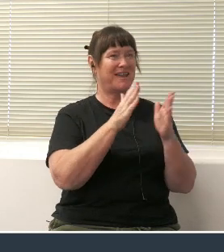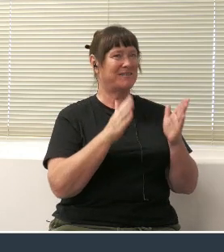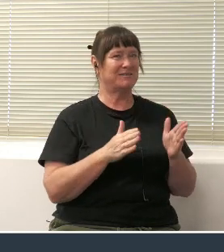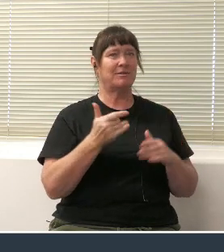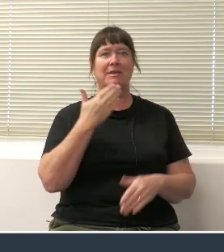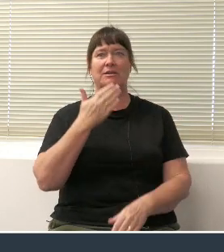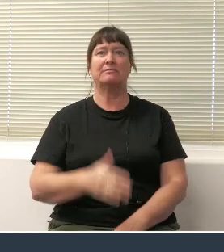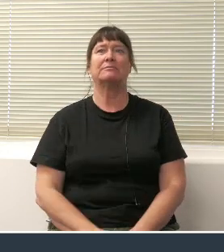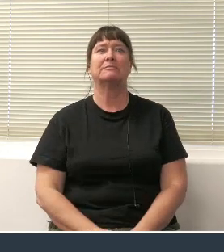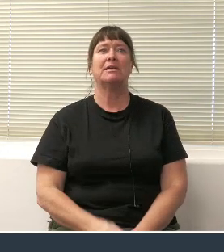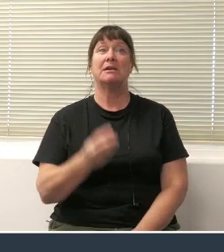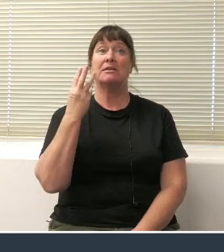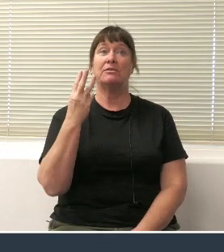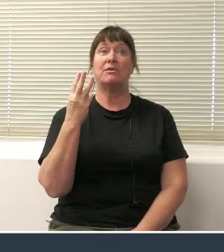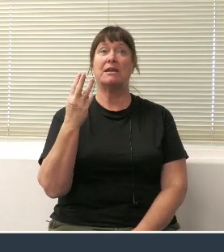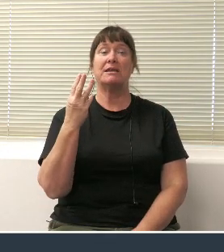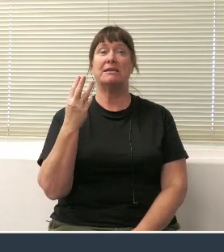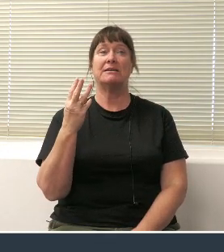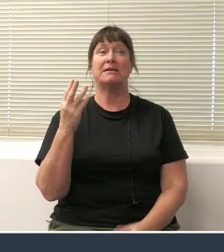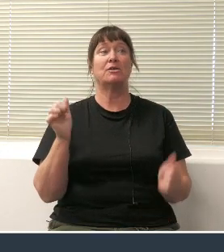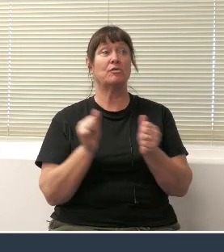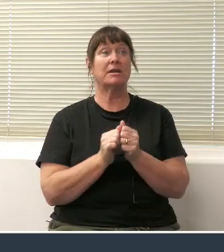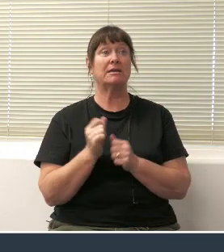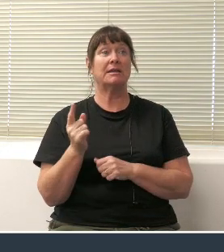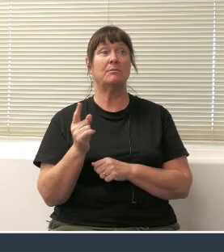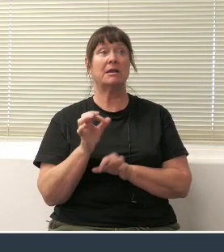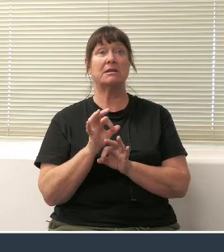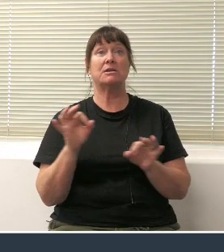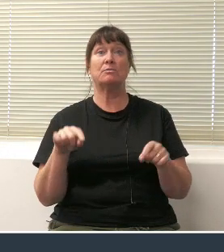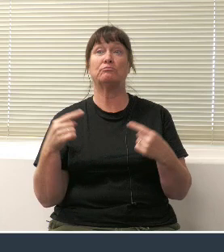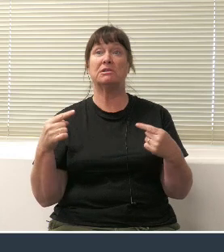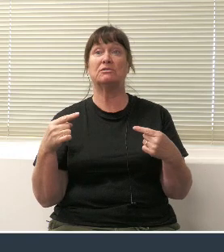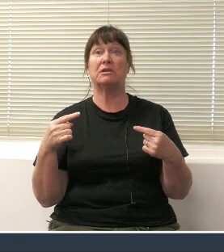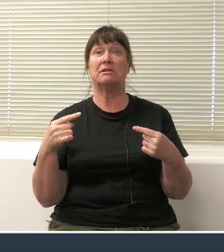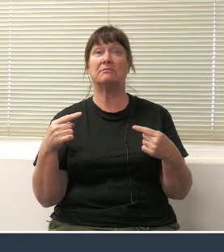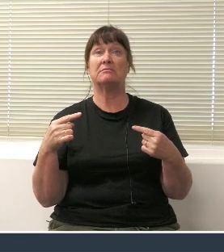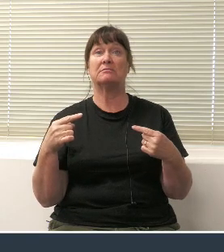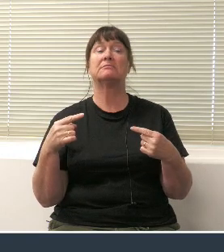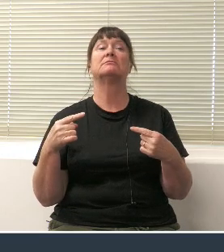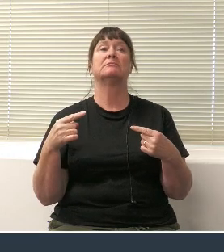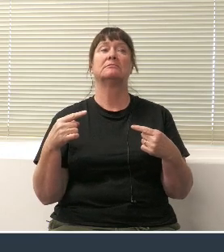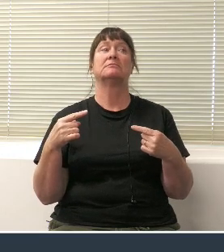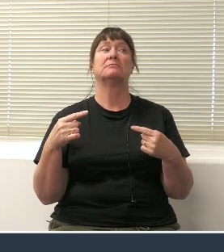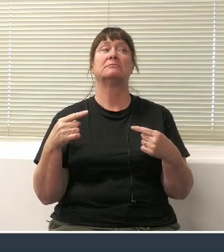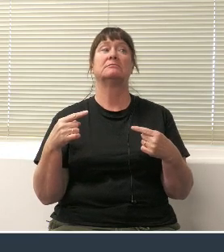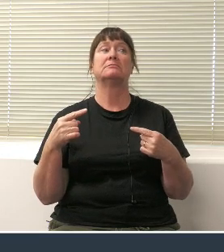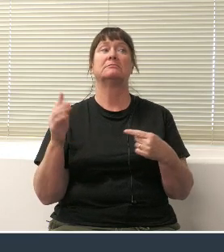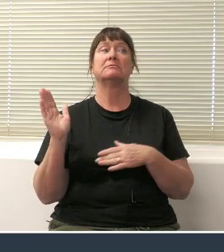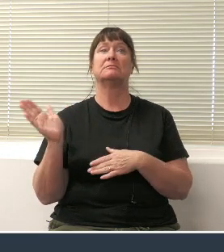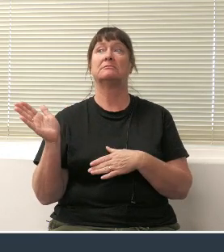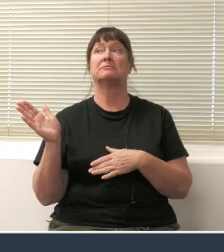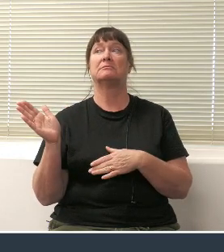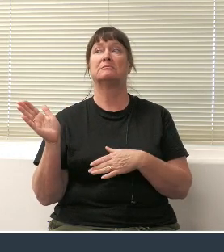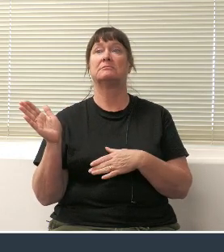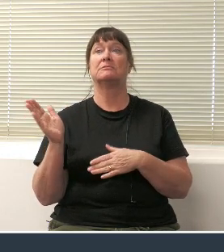So thank you. So again, we've had 3 speaking in support. Is there anyone who wishes to speak to the contrary? Councillor Simpson, would you like to